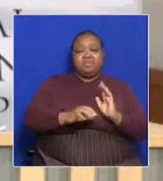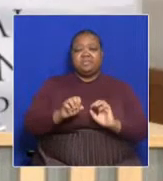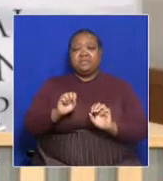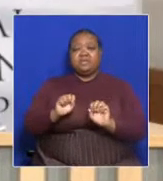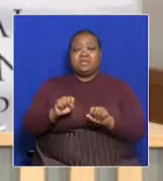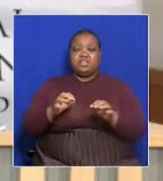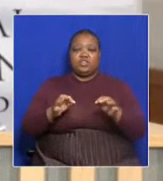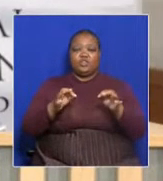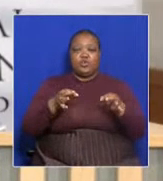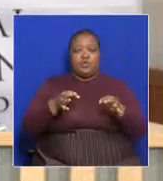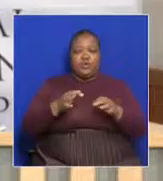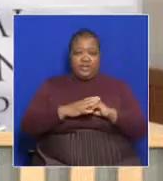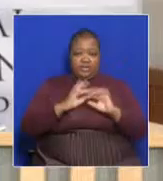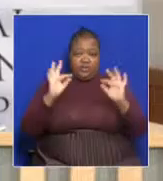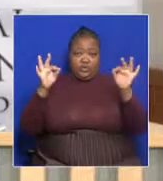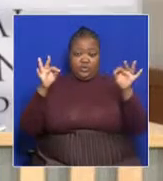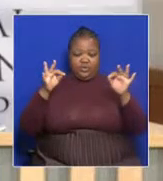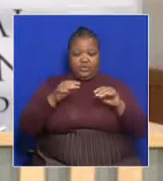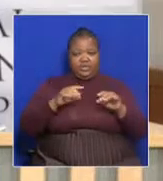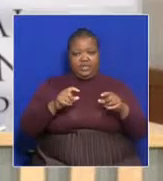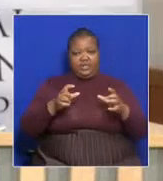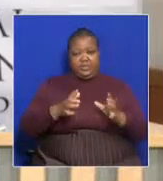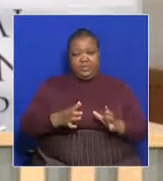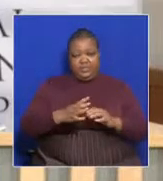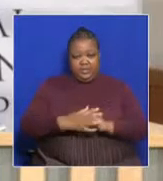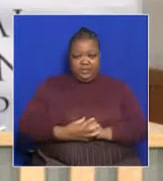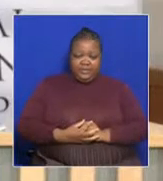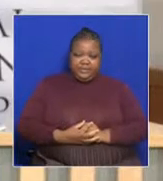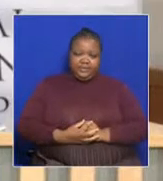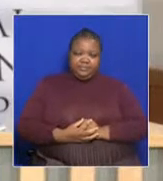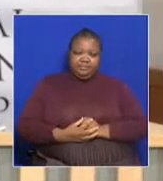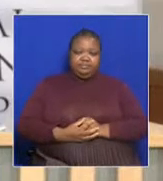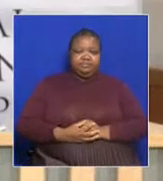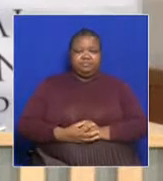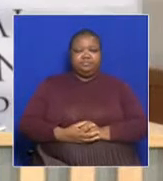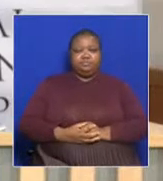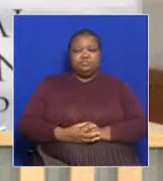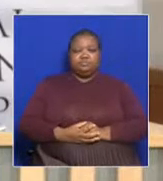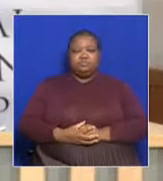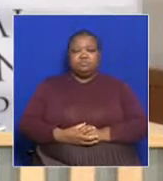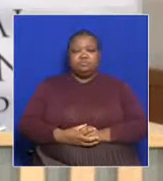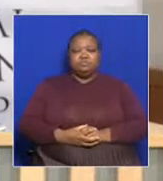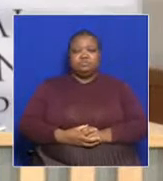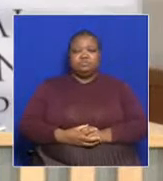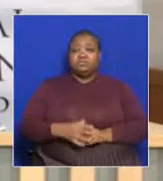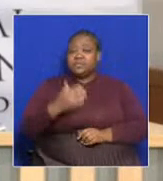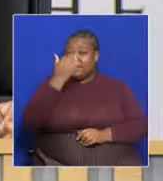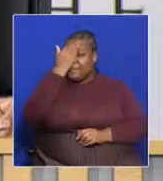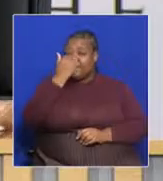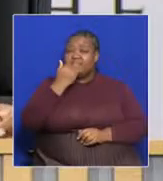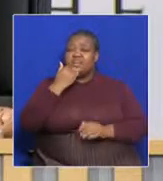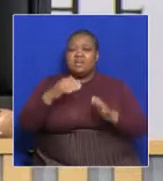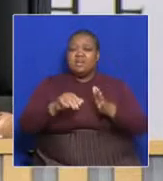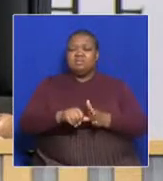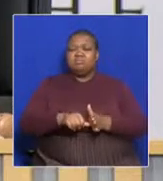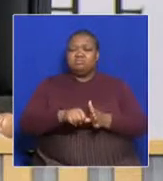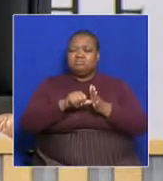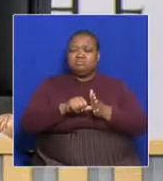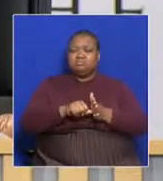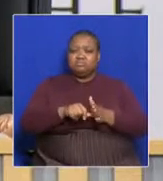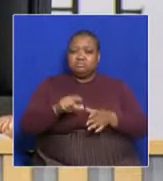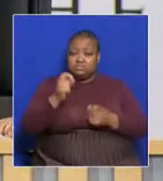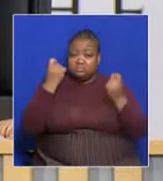understand the value of those photographs? Whether